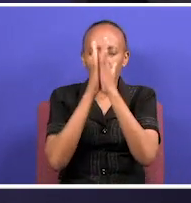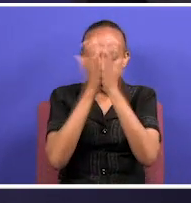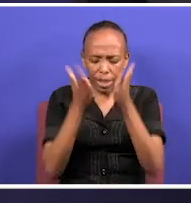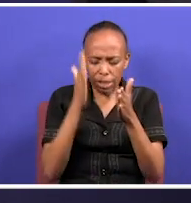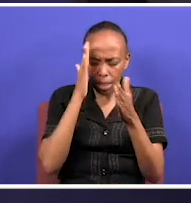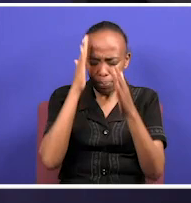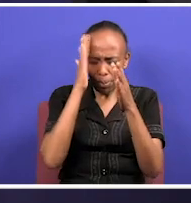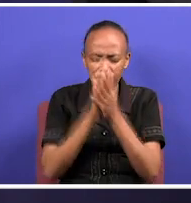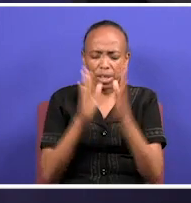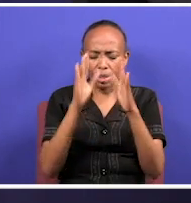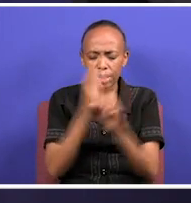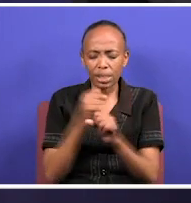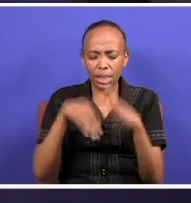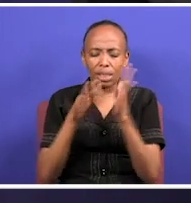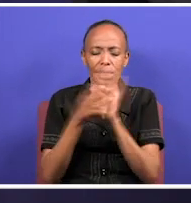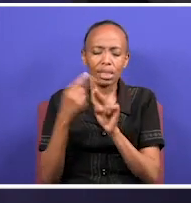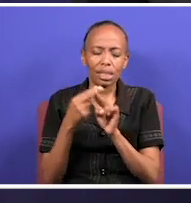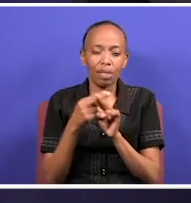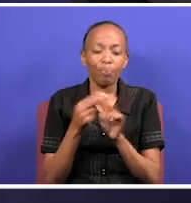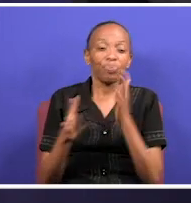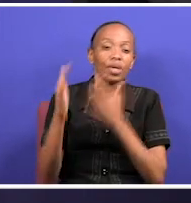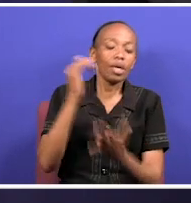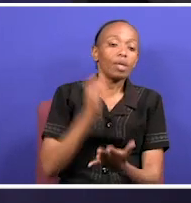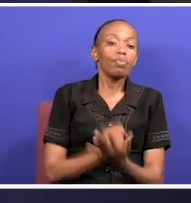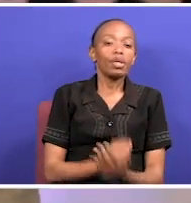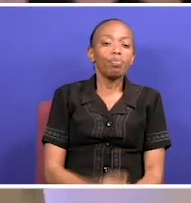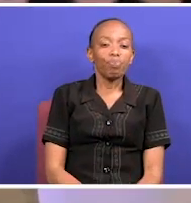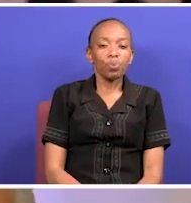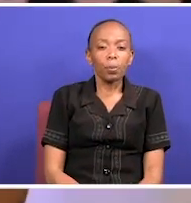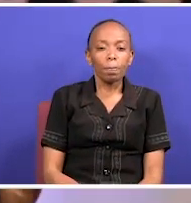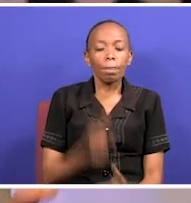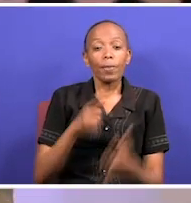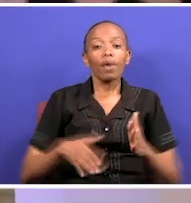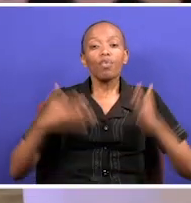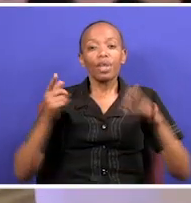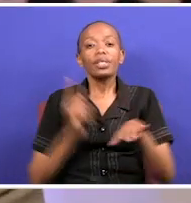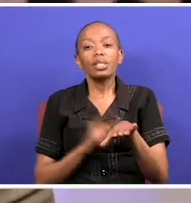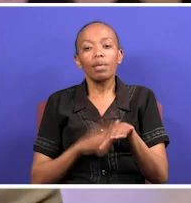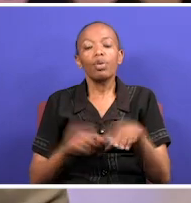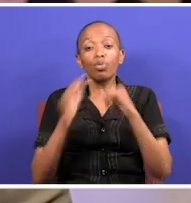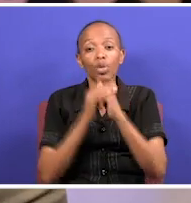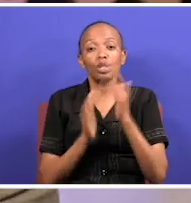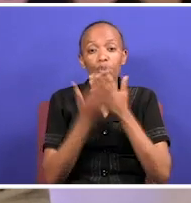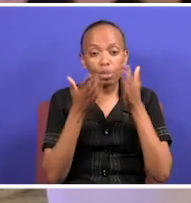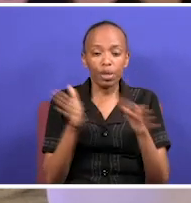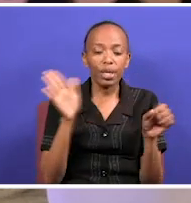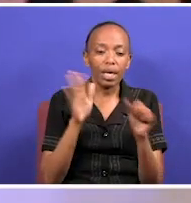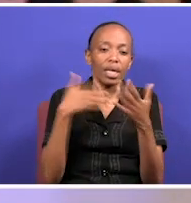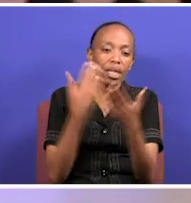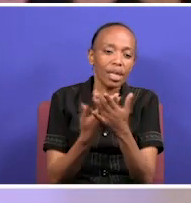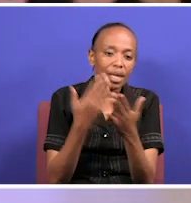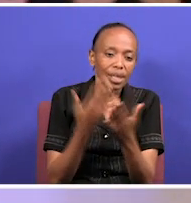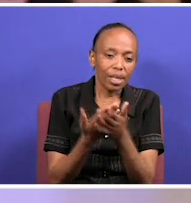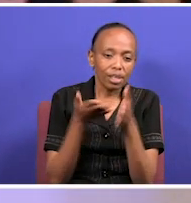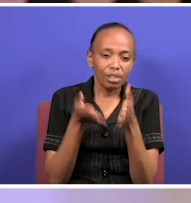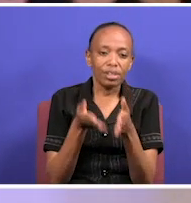and trusting in Jesus' name. Amen. What a great time in worship this morning, and many thanks to